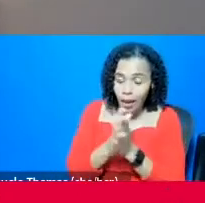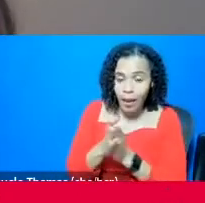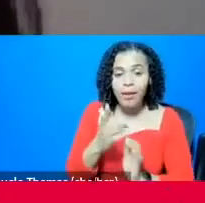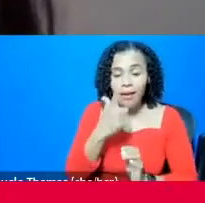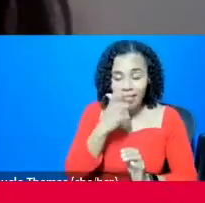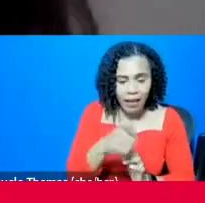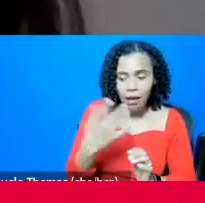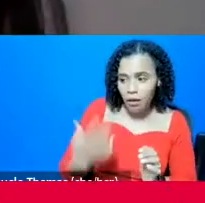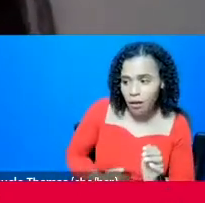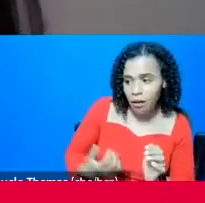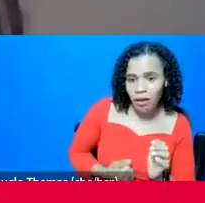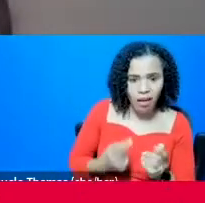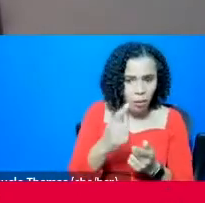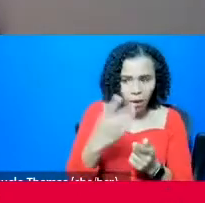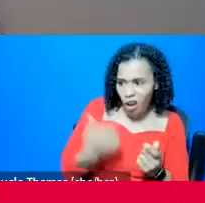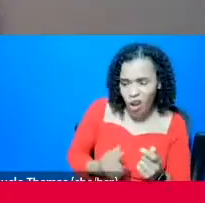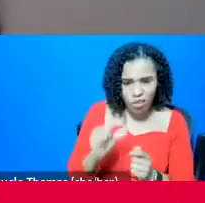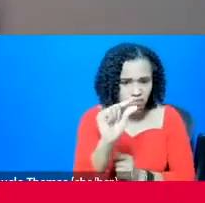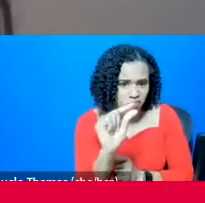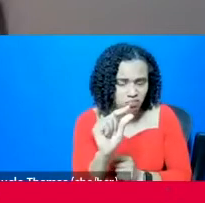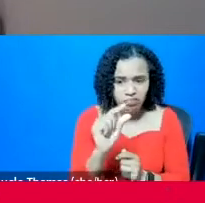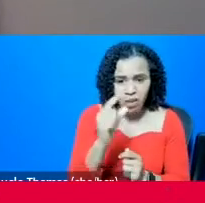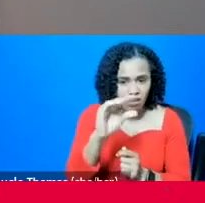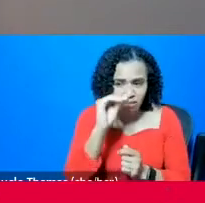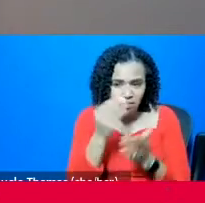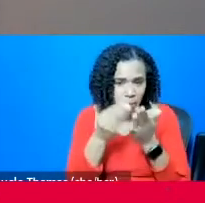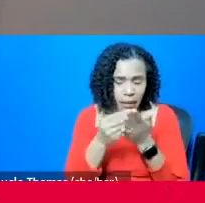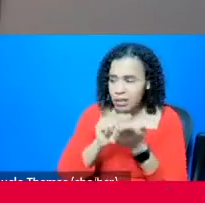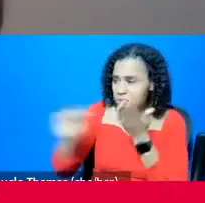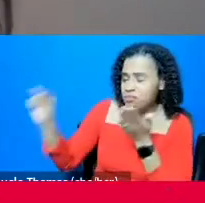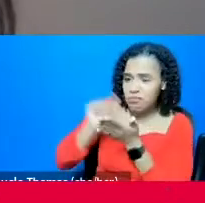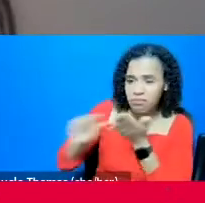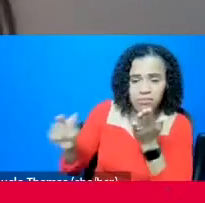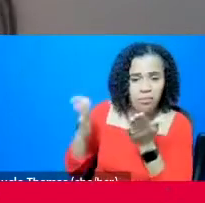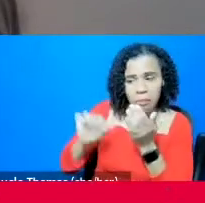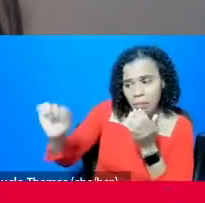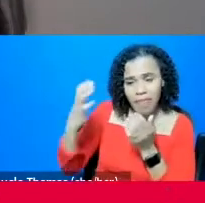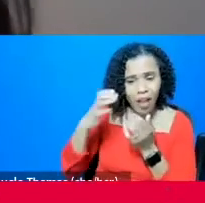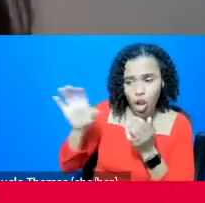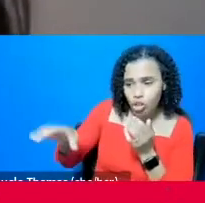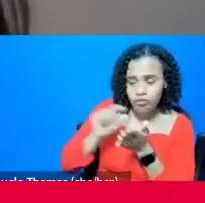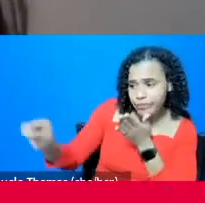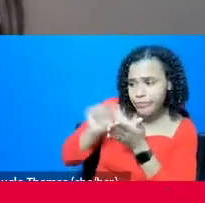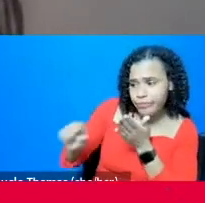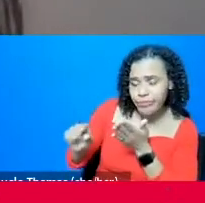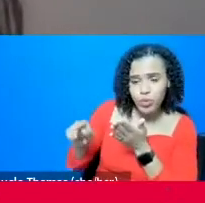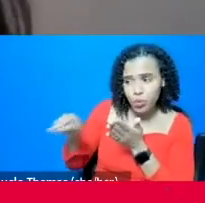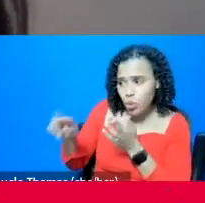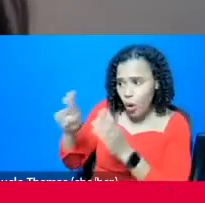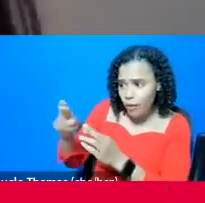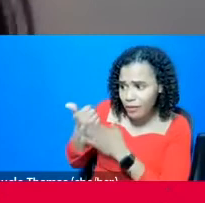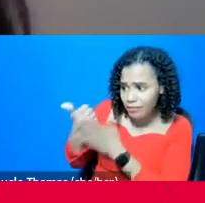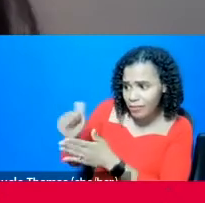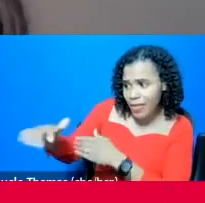home, in order to get money to have their better lives for their children. So when we talk about decolonizing, we also have to take into account